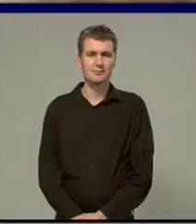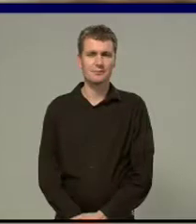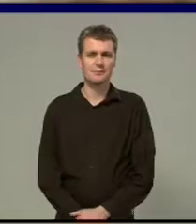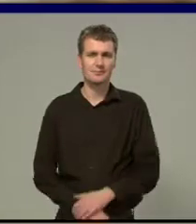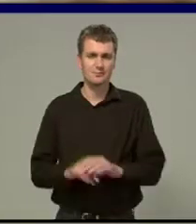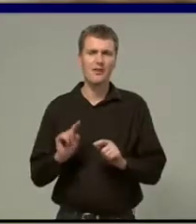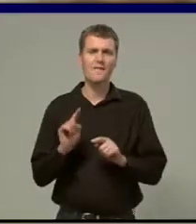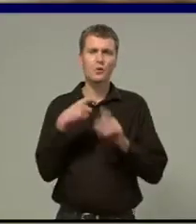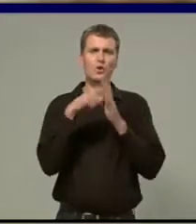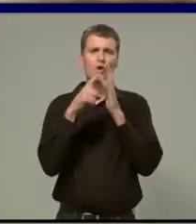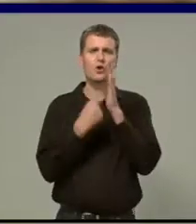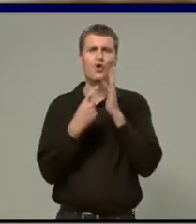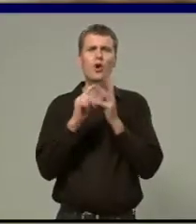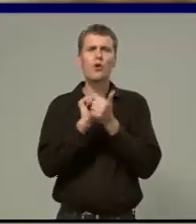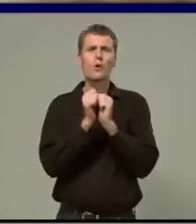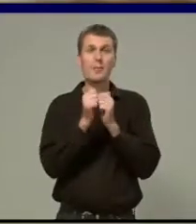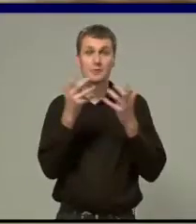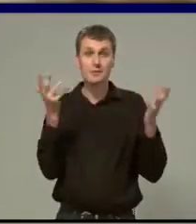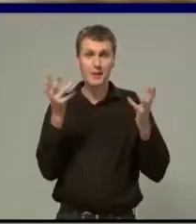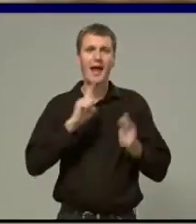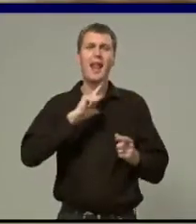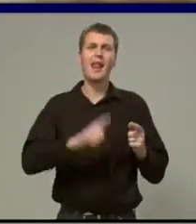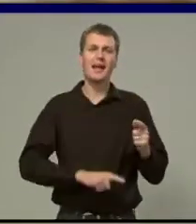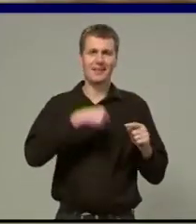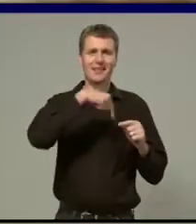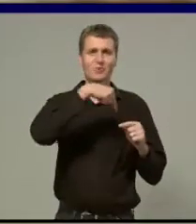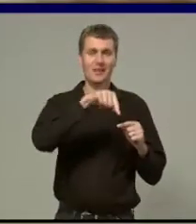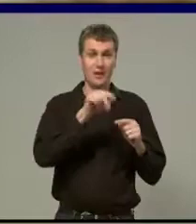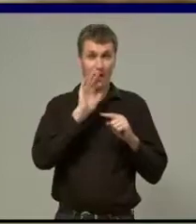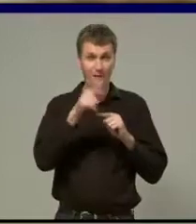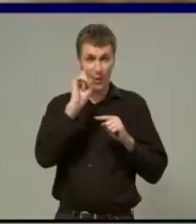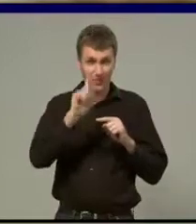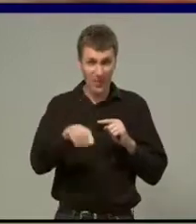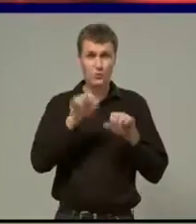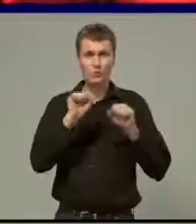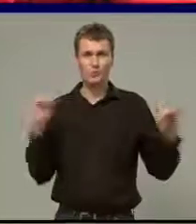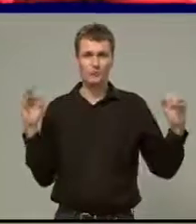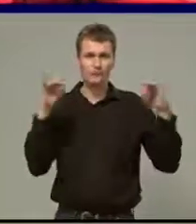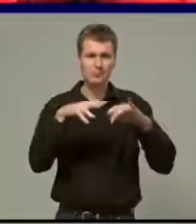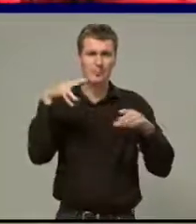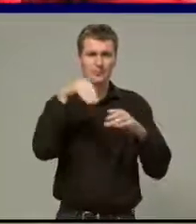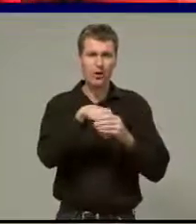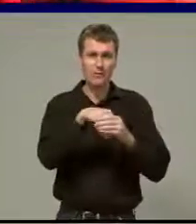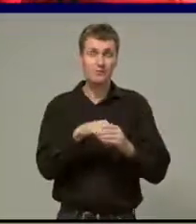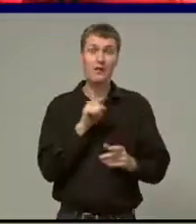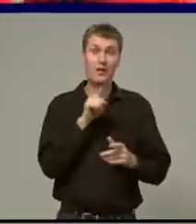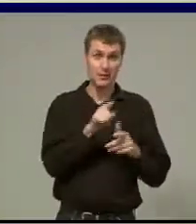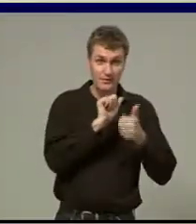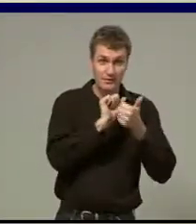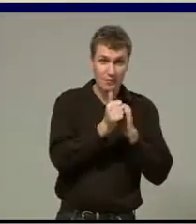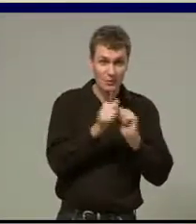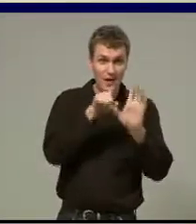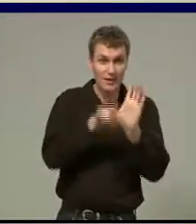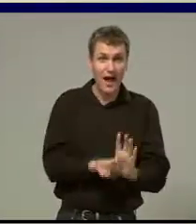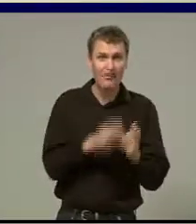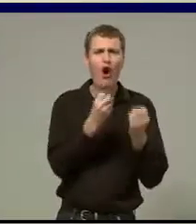The first Koru Games took place in Lincoln this week, with more than 1,000 students taking part. It's not a sport the younger generation